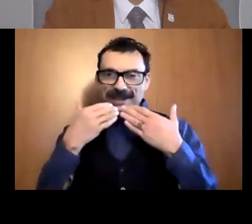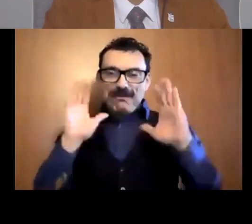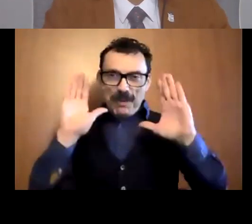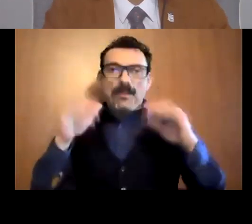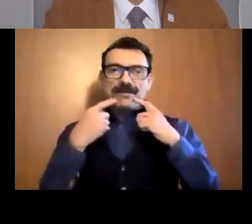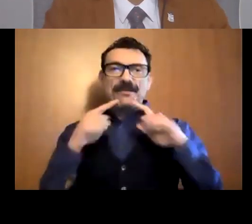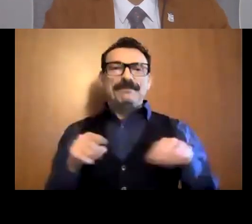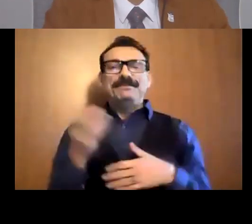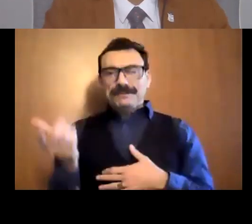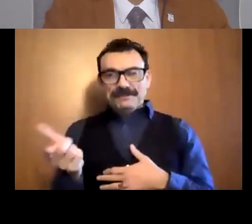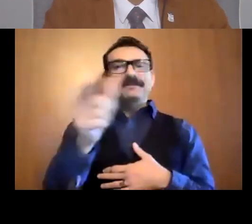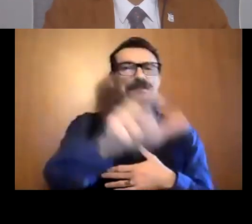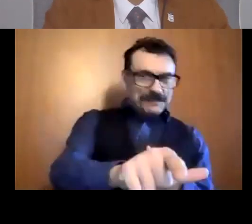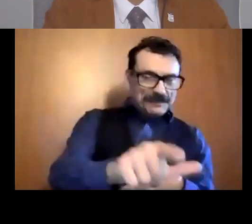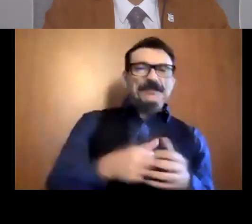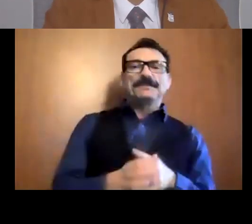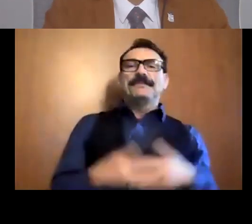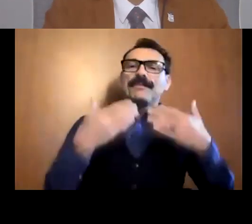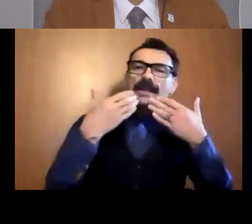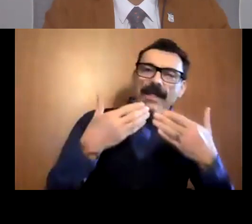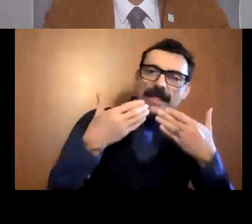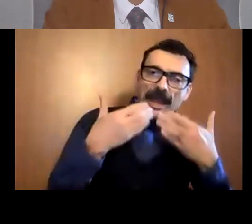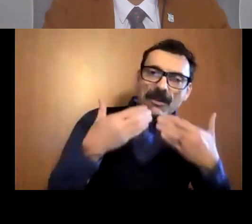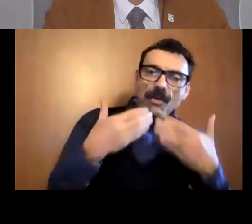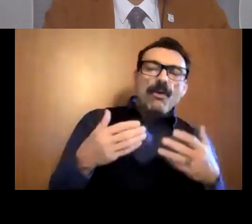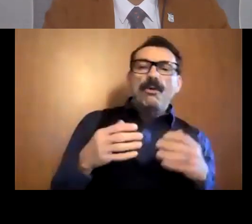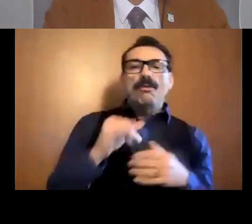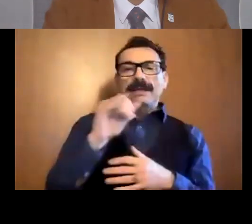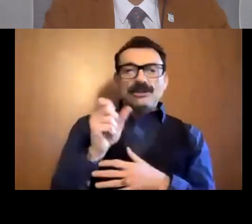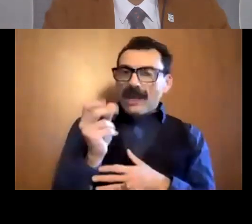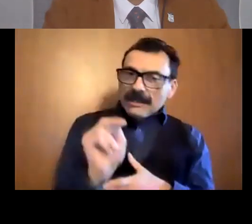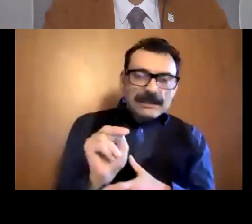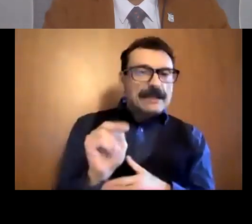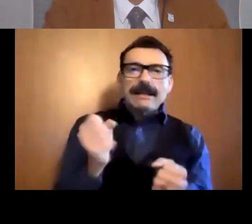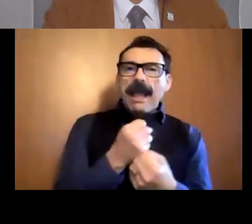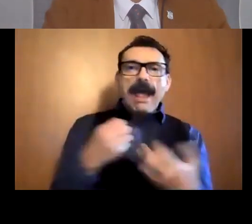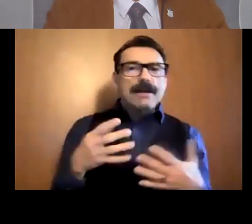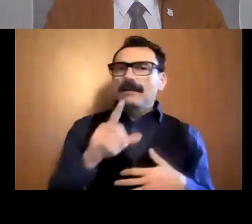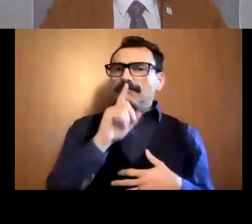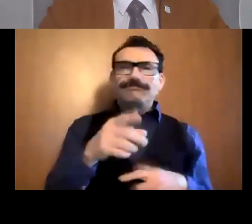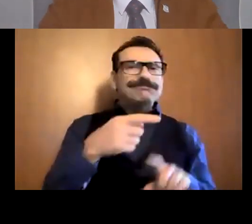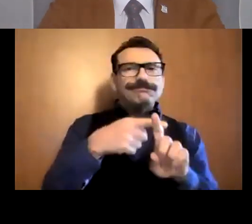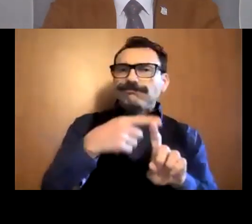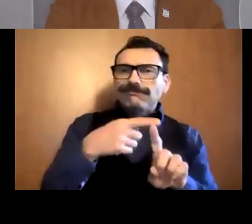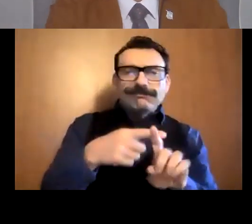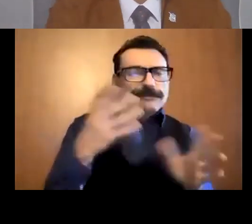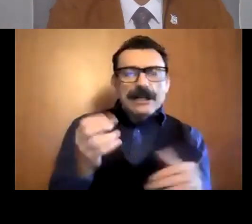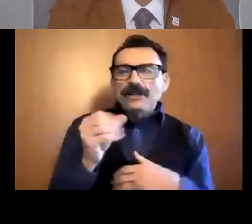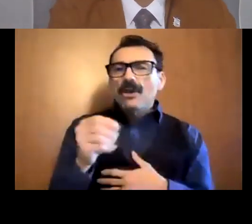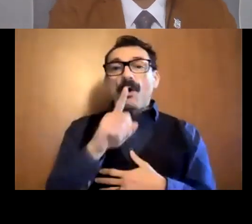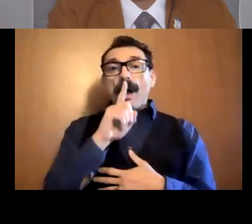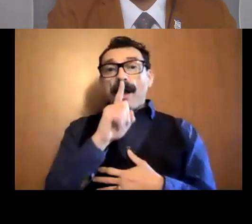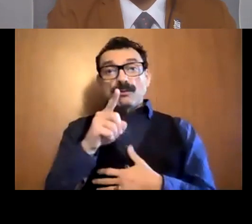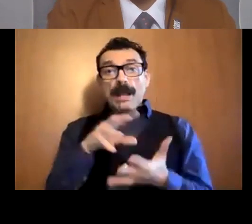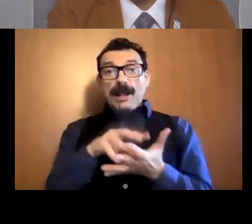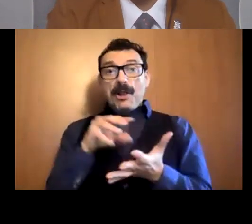Well, I just want to say thank you, Jason. That was well done. And such a great expert panelist. I mean, wow. Even I was learning